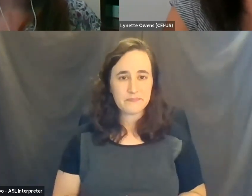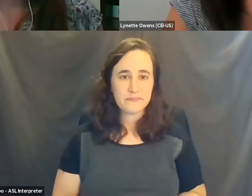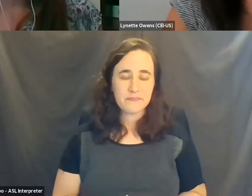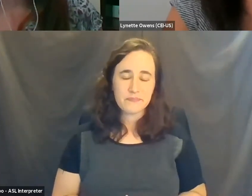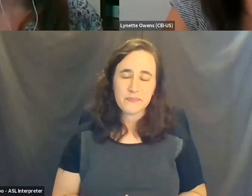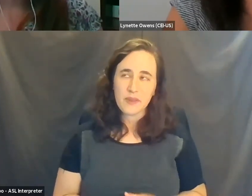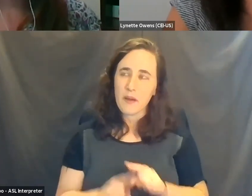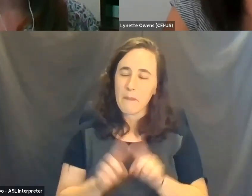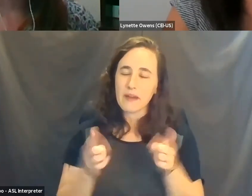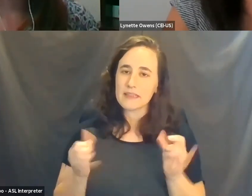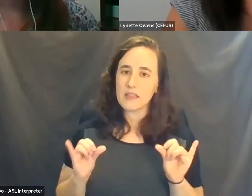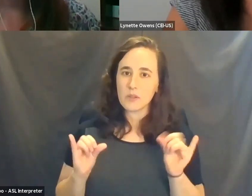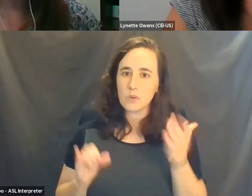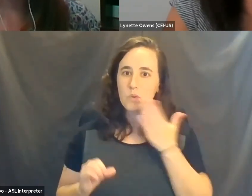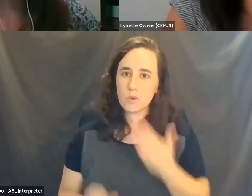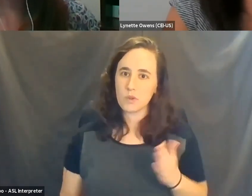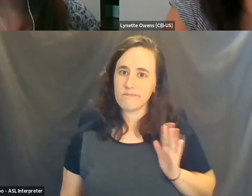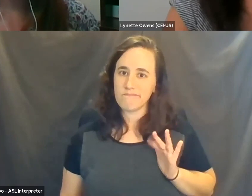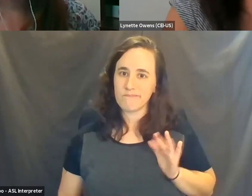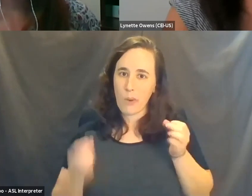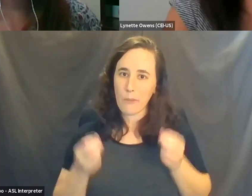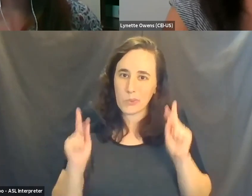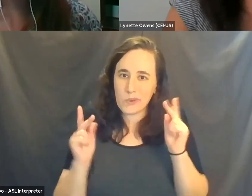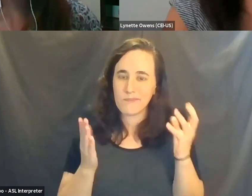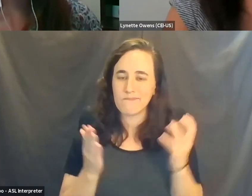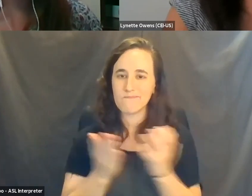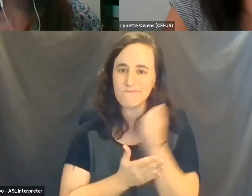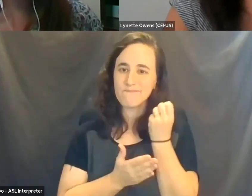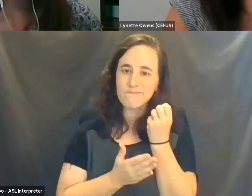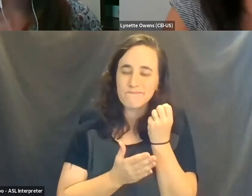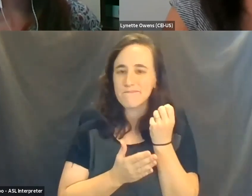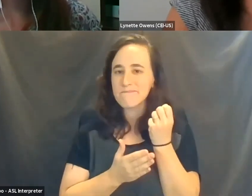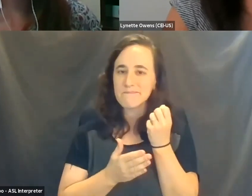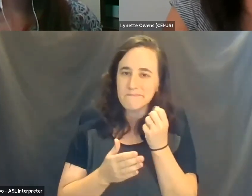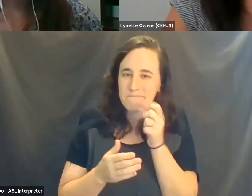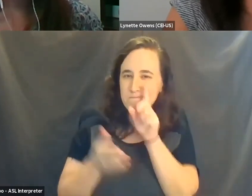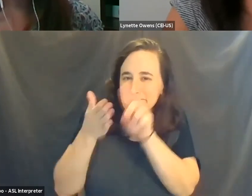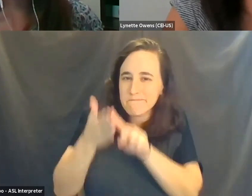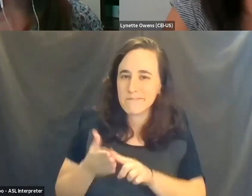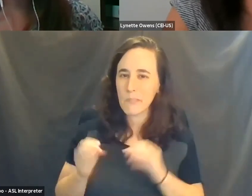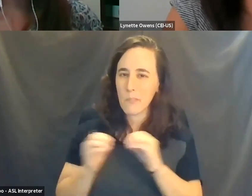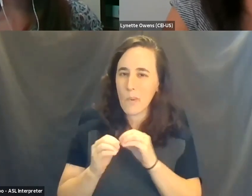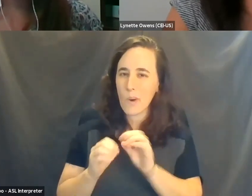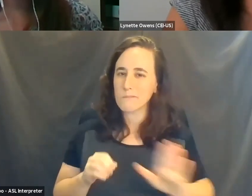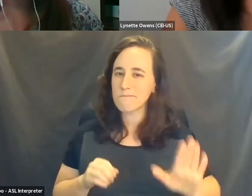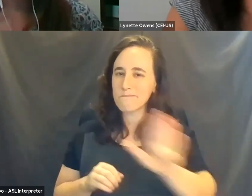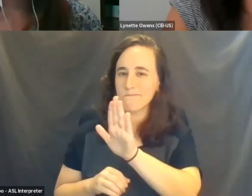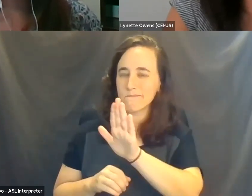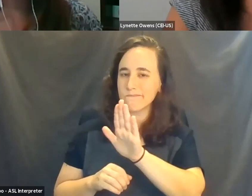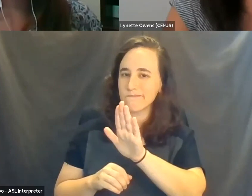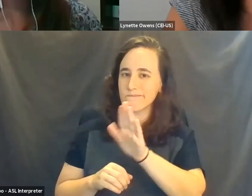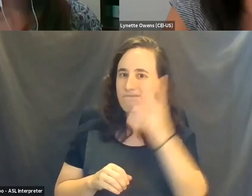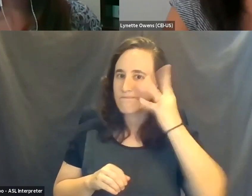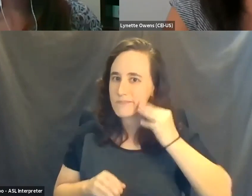it was a really like good opportunity to get a peek inside people's brains and see how they were, like the questions that they were